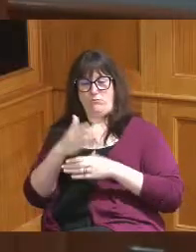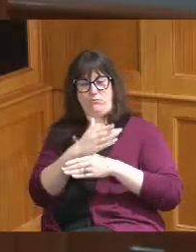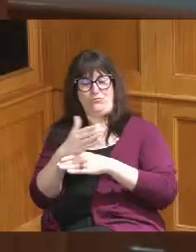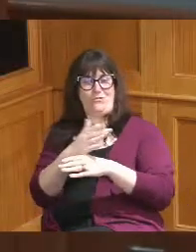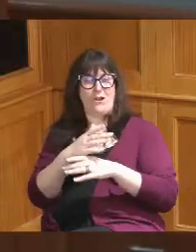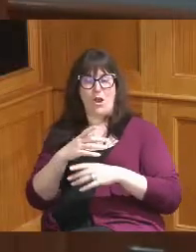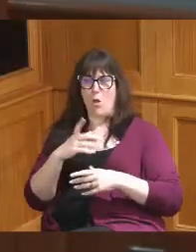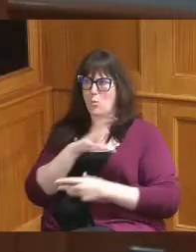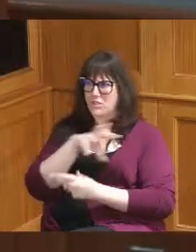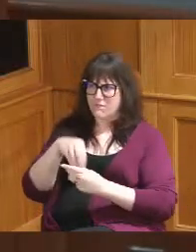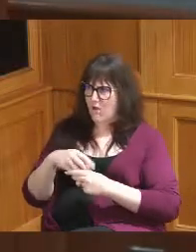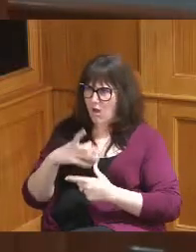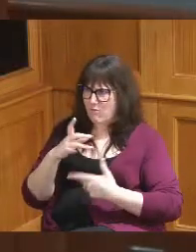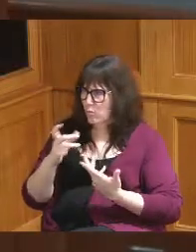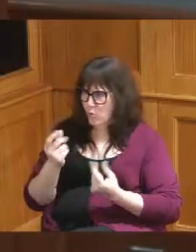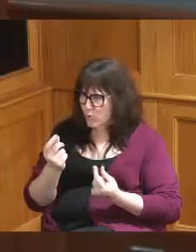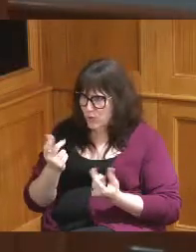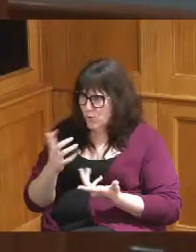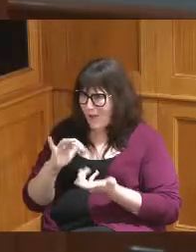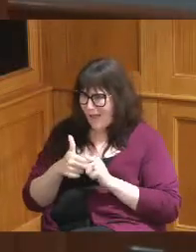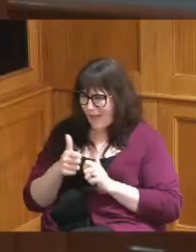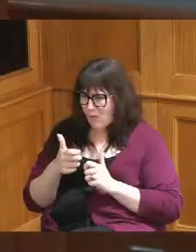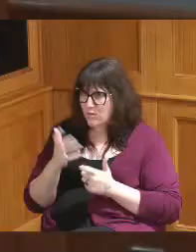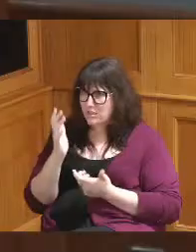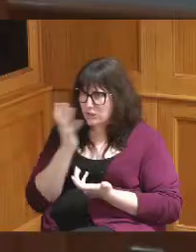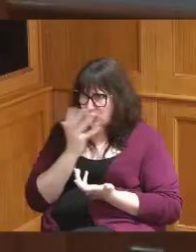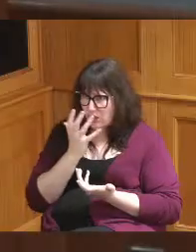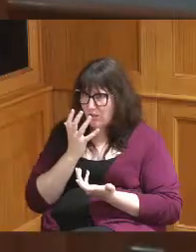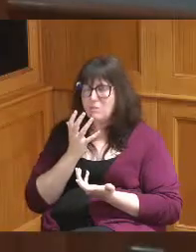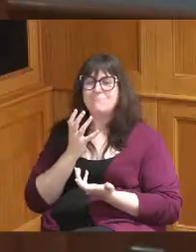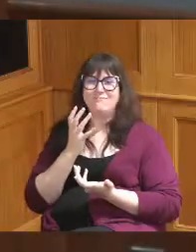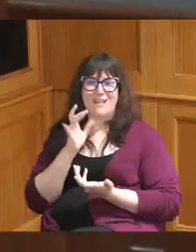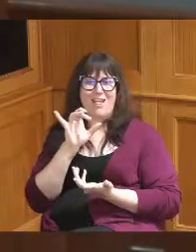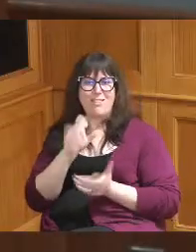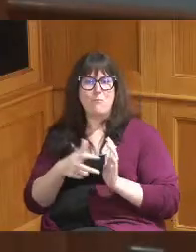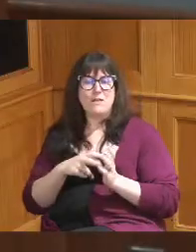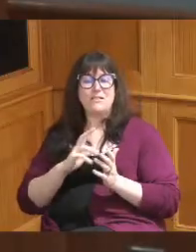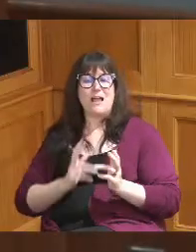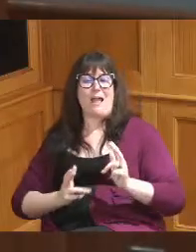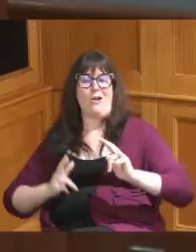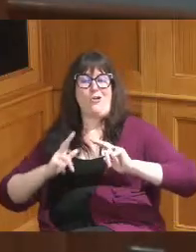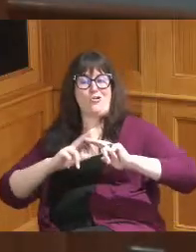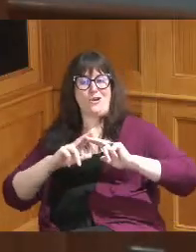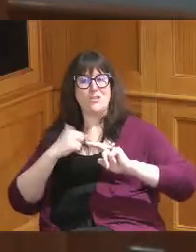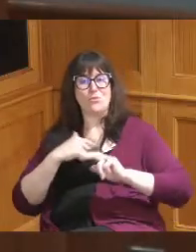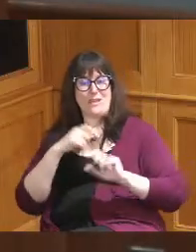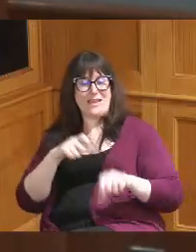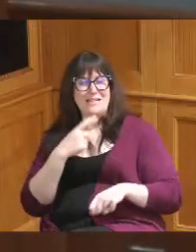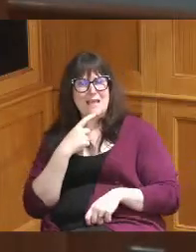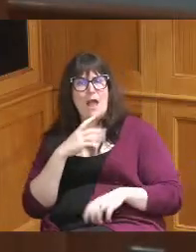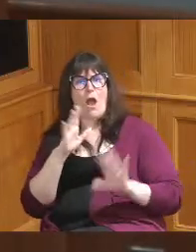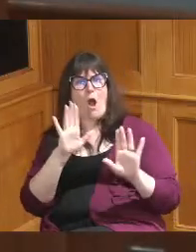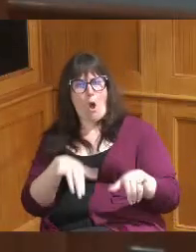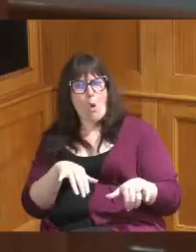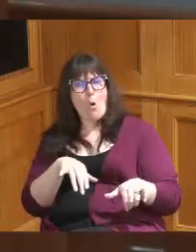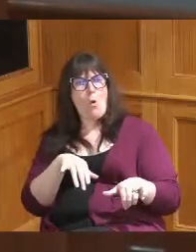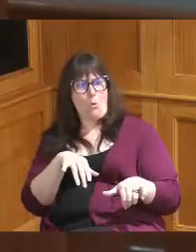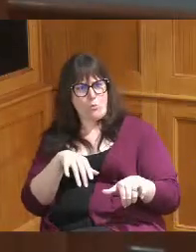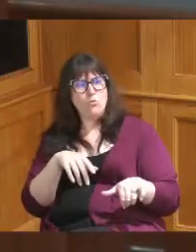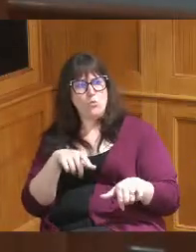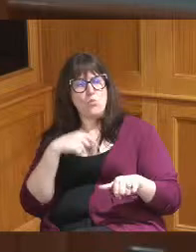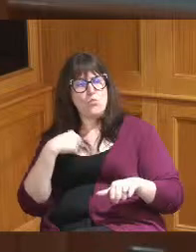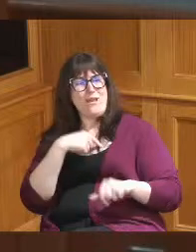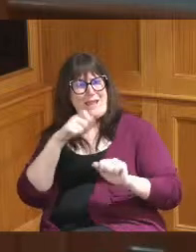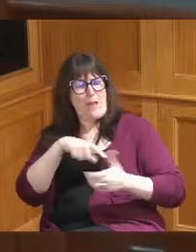involved in being a living donor. And it will ultimately increase the number of people that will say, yes, let me learn more, let me see if I